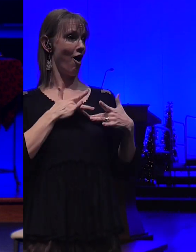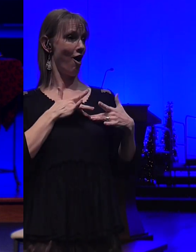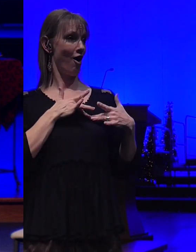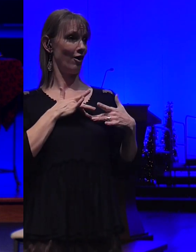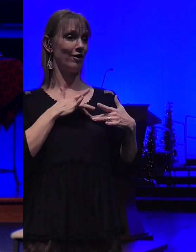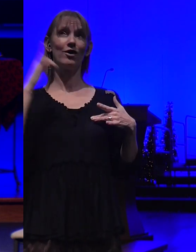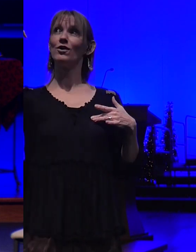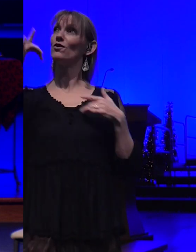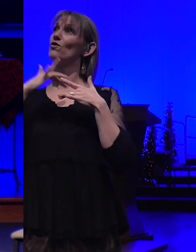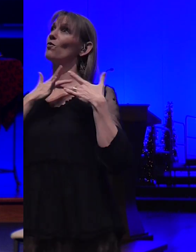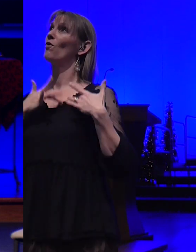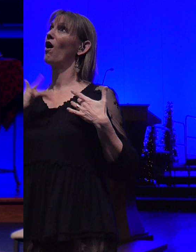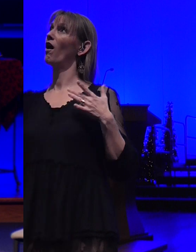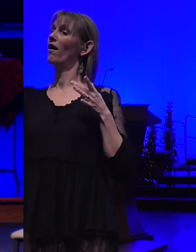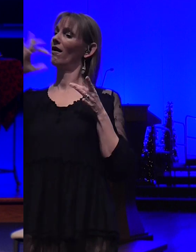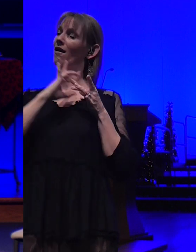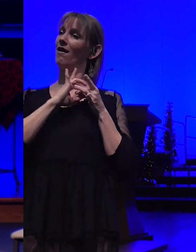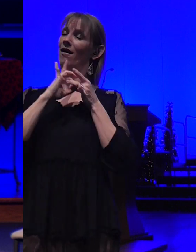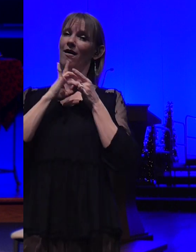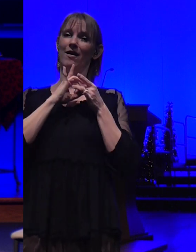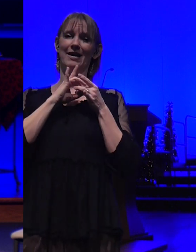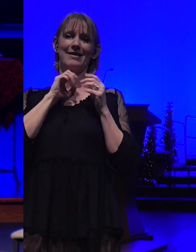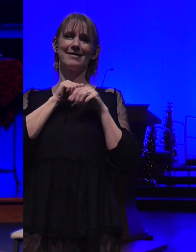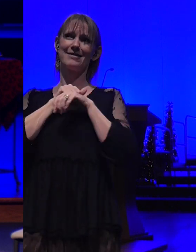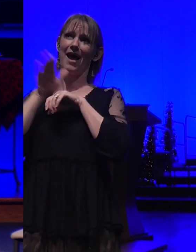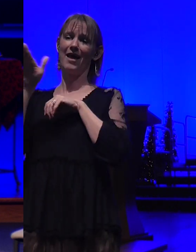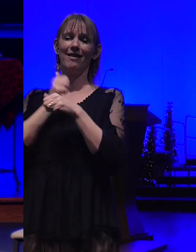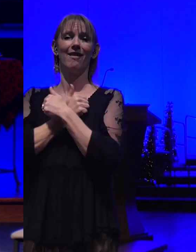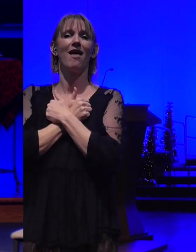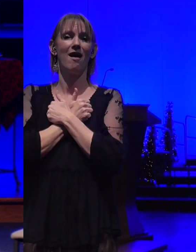oneness, a blessing of love.